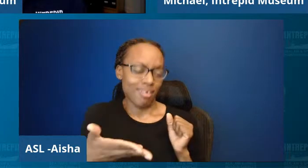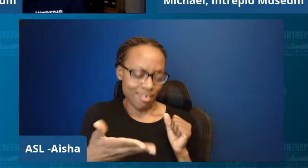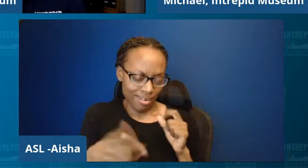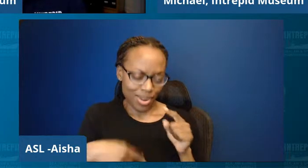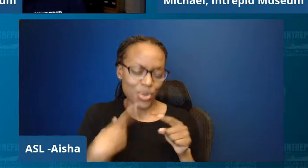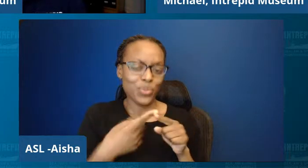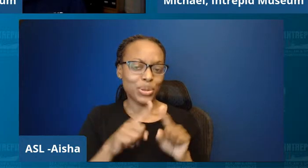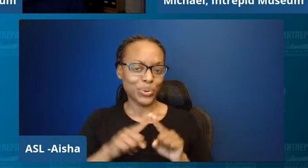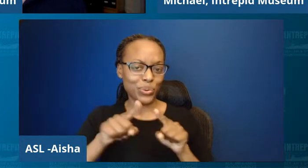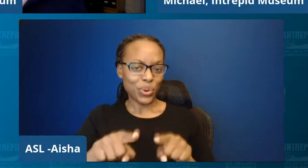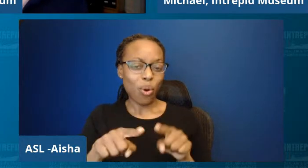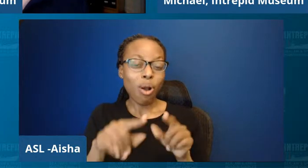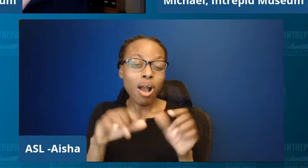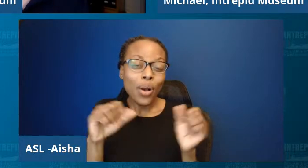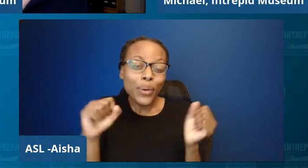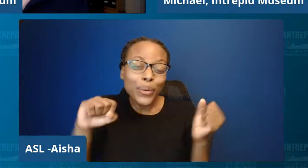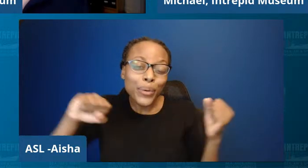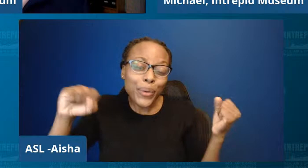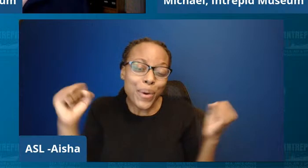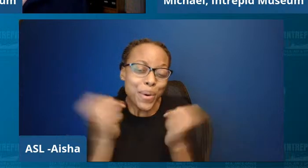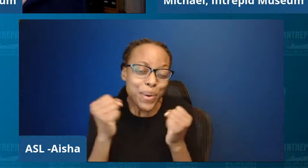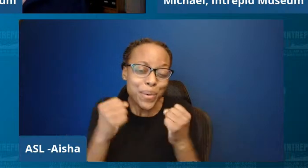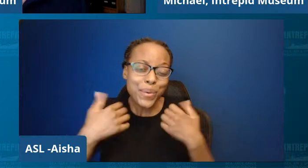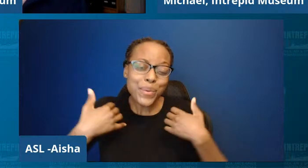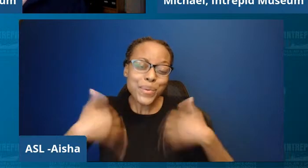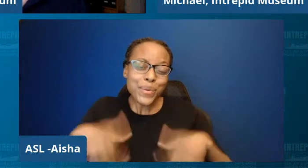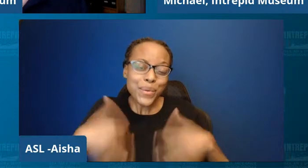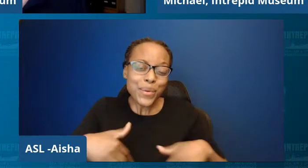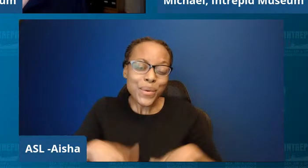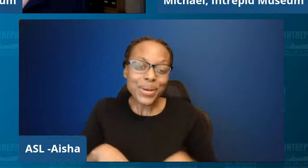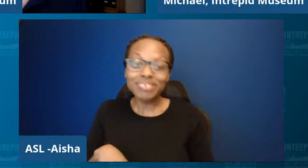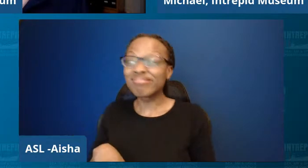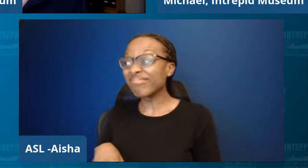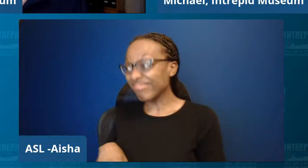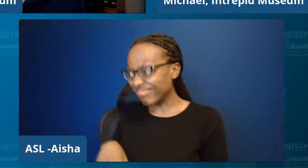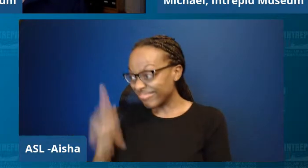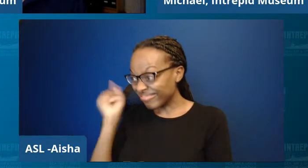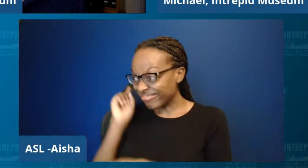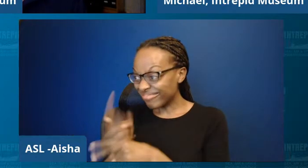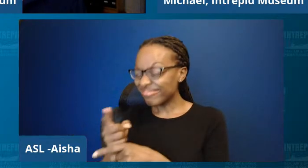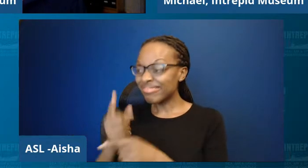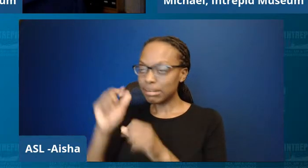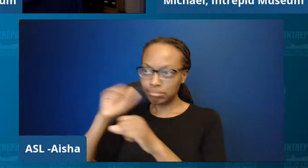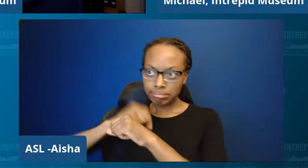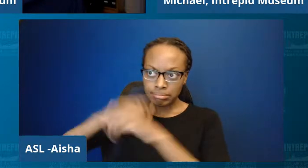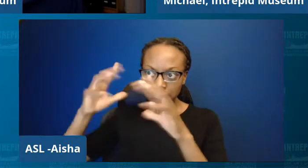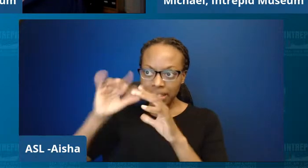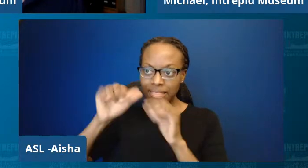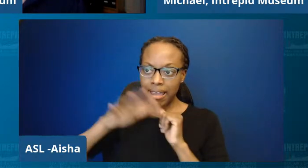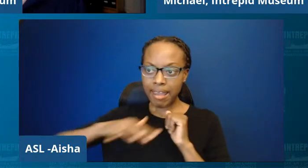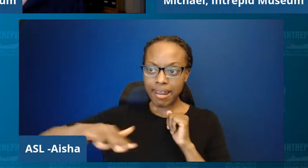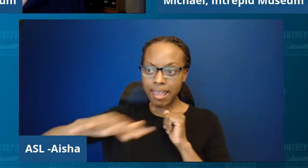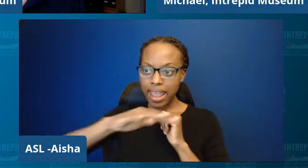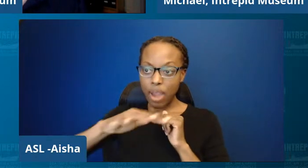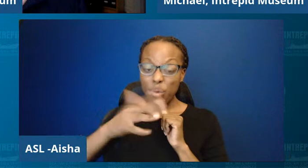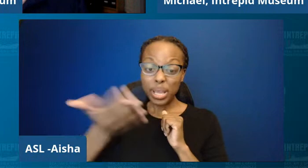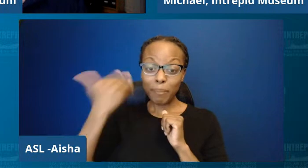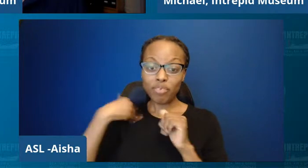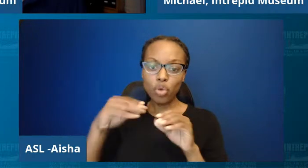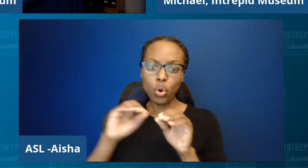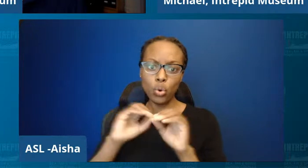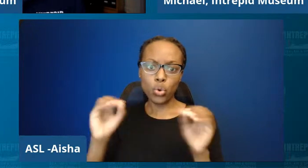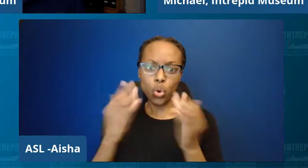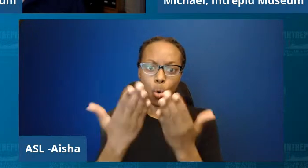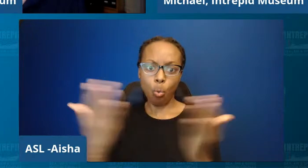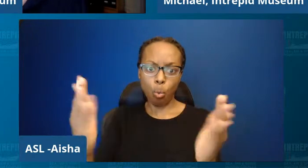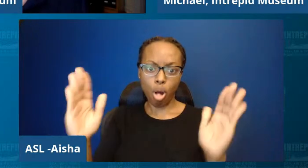museum, it's freezing in there. Yeah. And to imagine that area also originally didn't even have walls. So imagine what it would